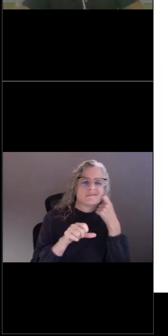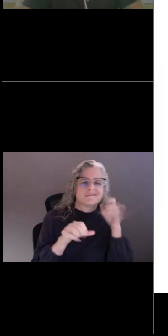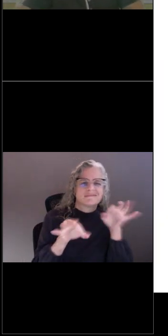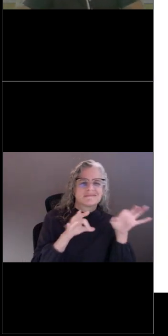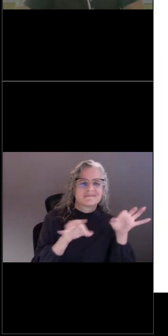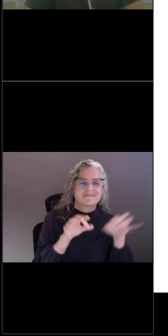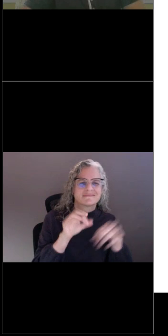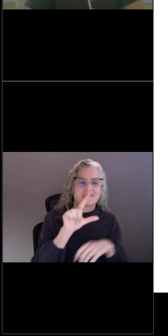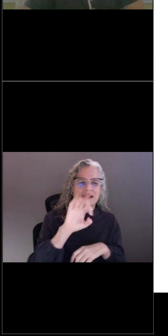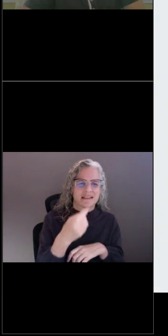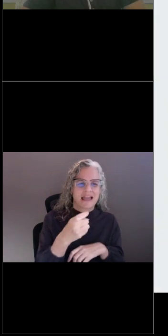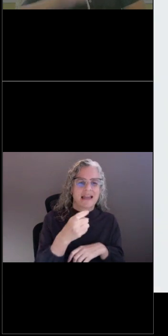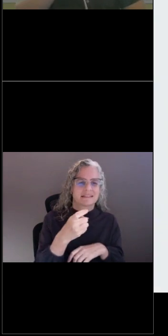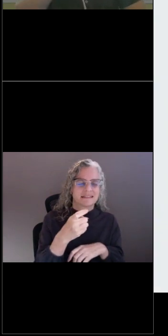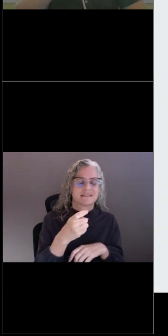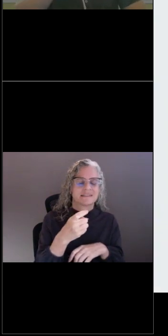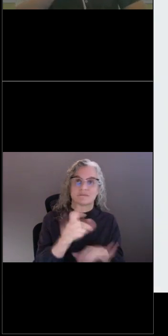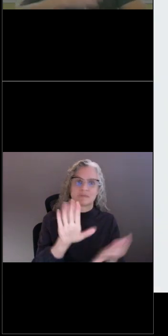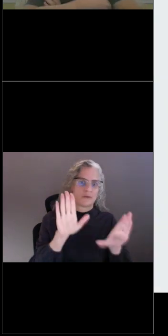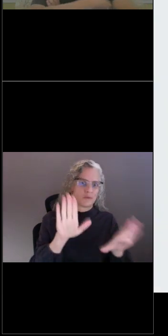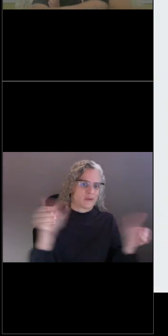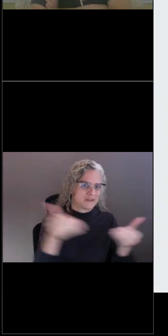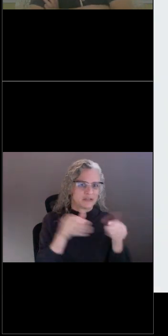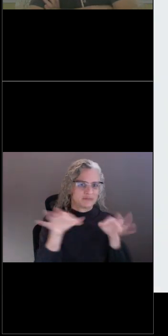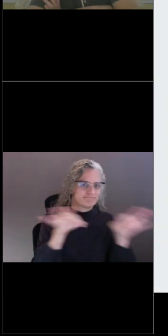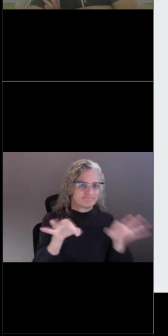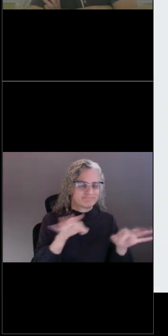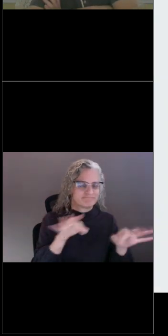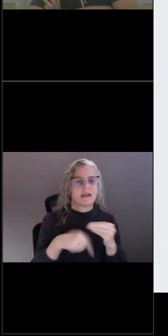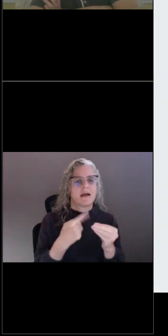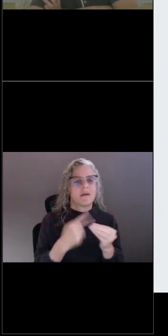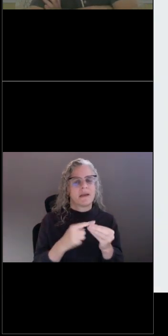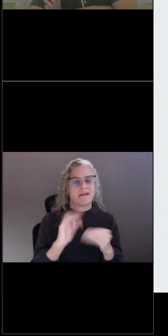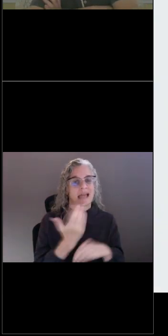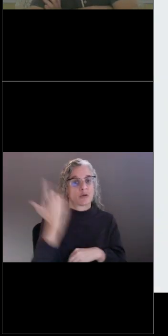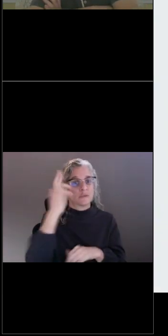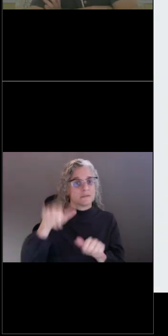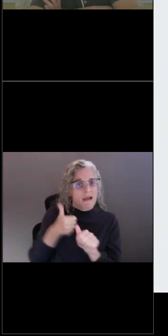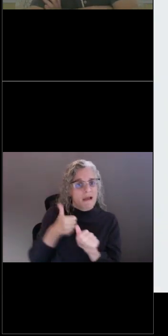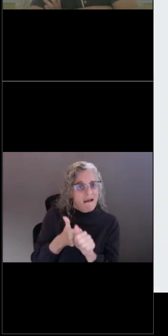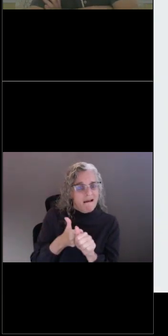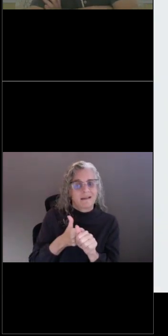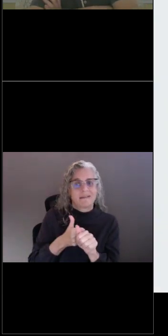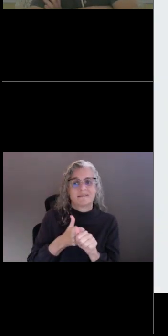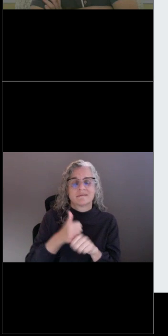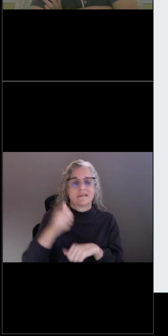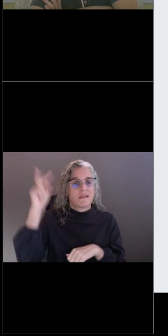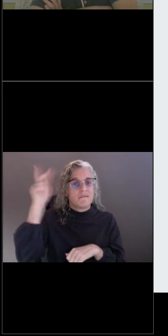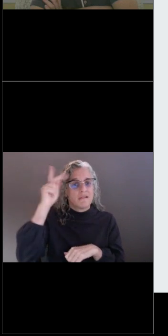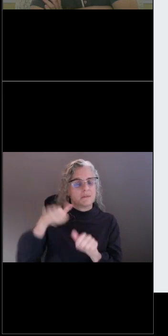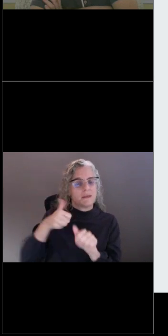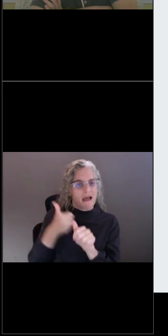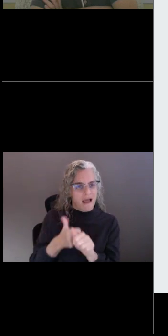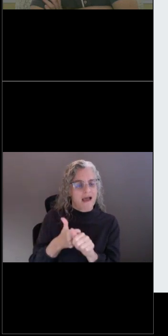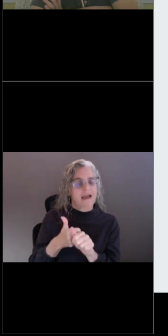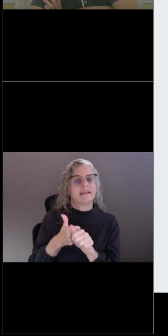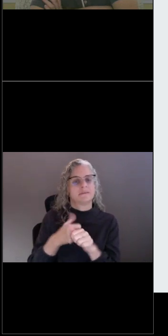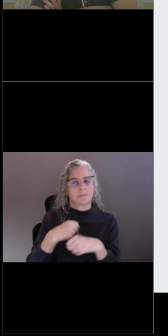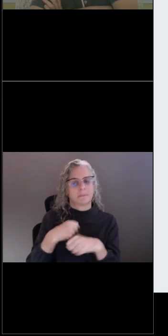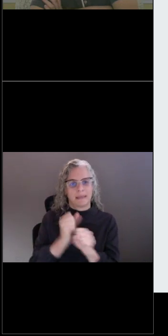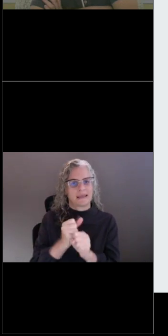Lex gave as a great introduction to the kind of rationale and philosophical basis for the issuing the statement,